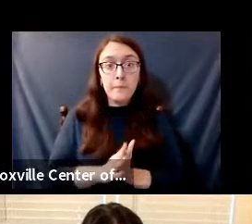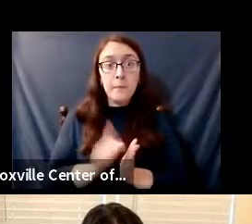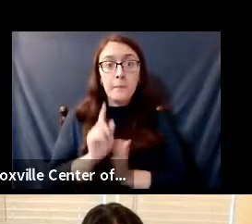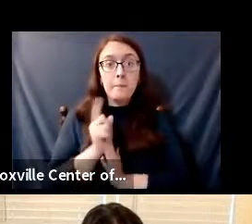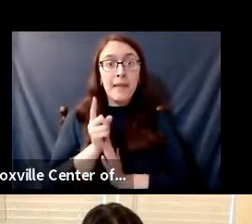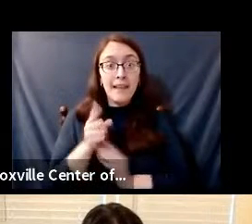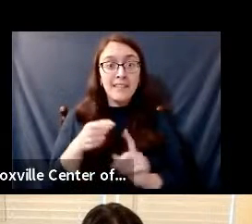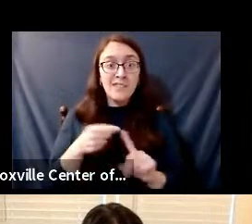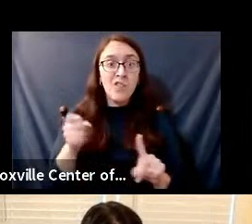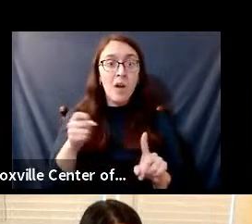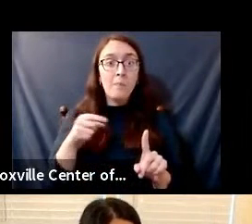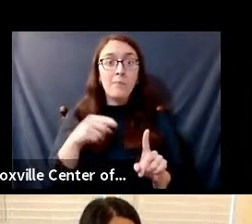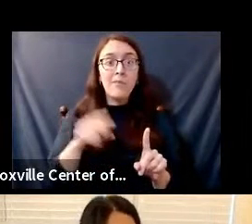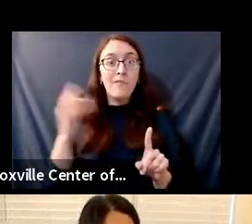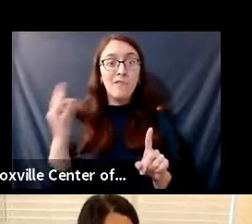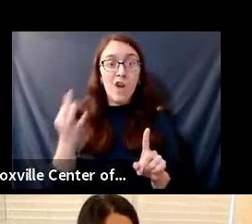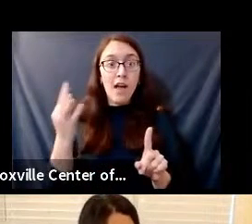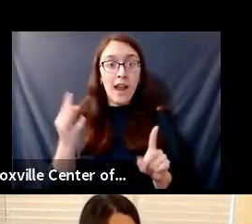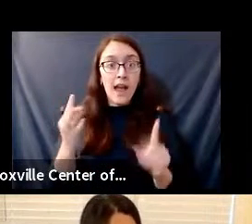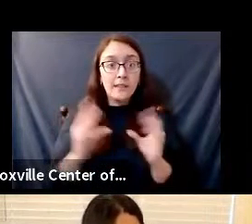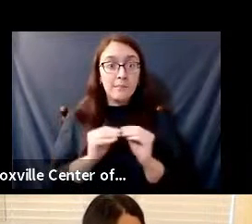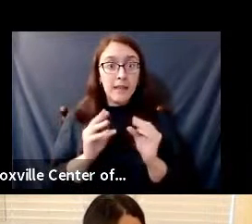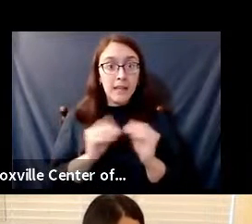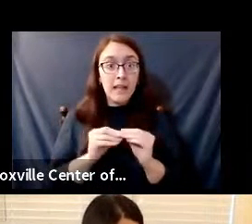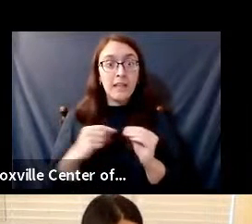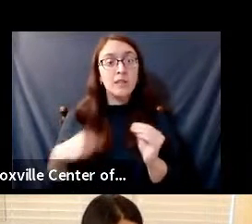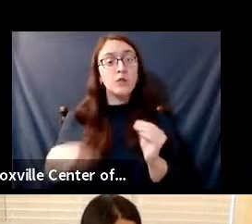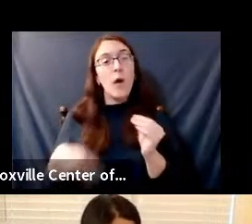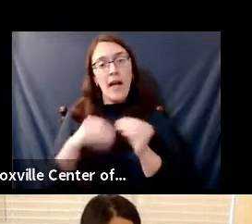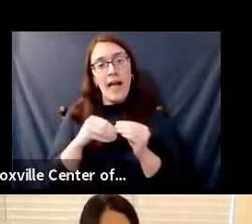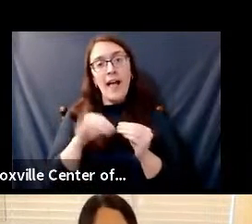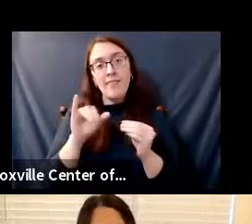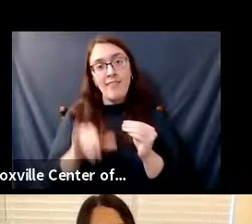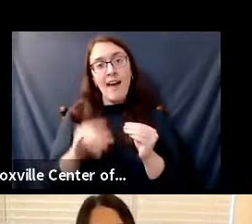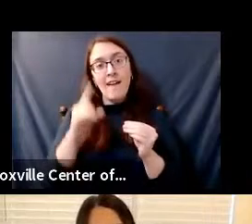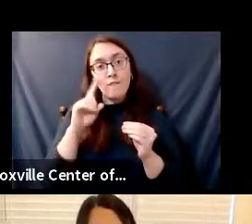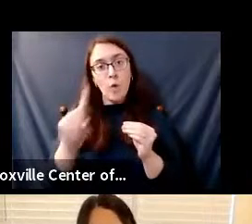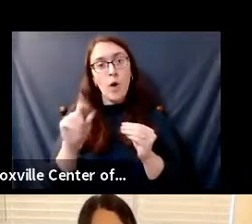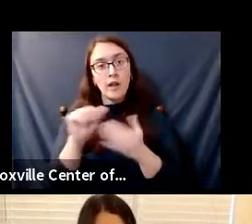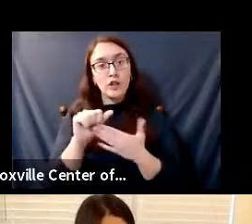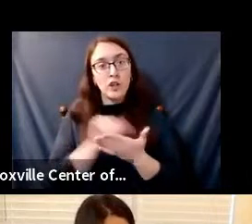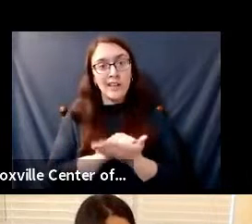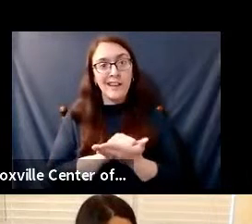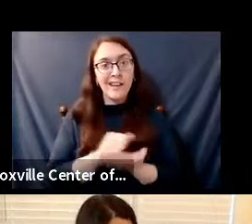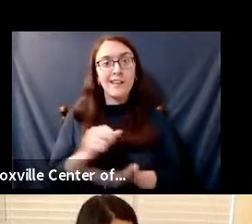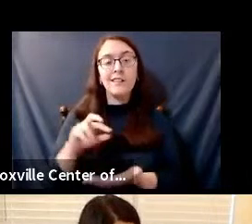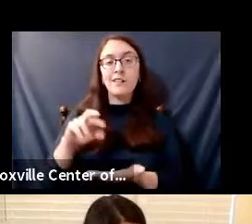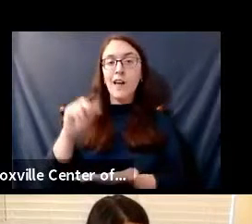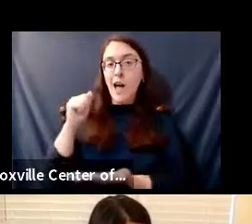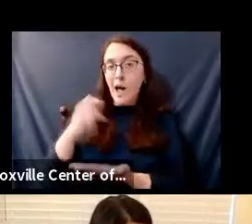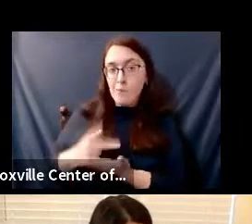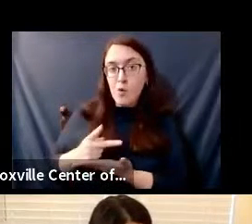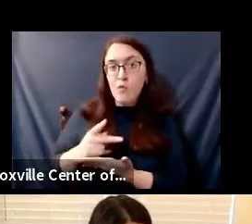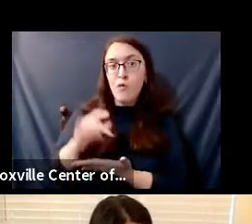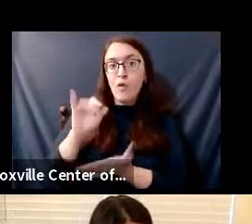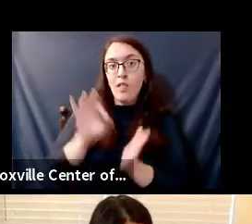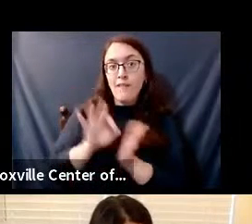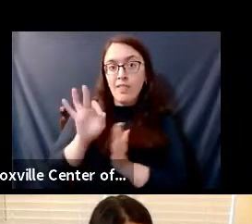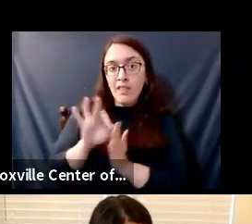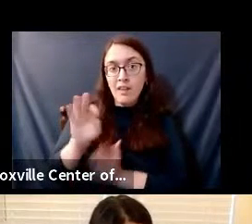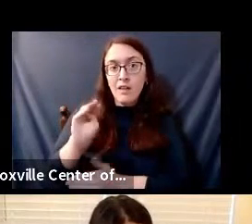They are complete, so we can approve those and go ahead. So add that to the agenda, approval of minutes from whatever